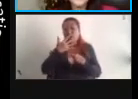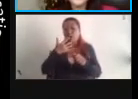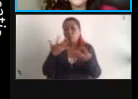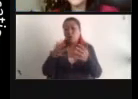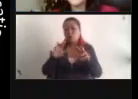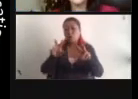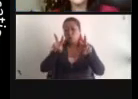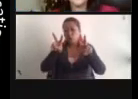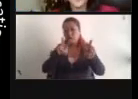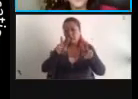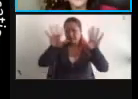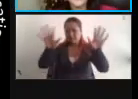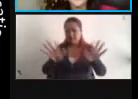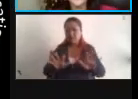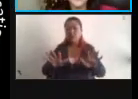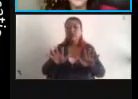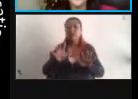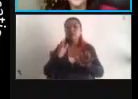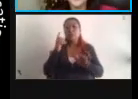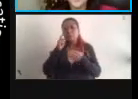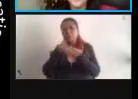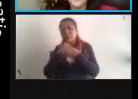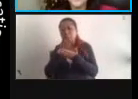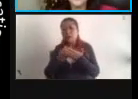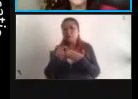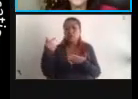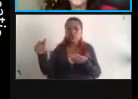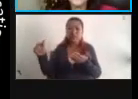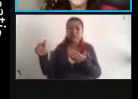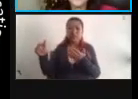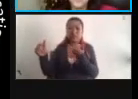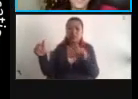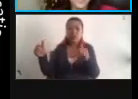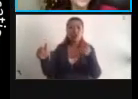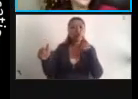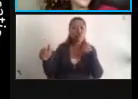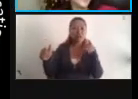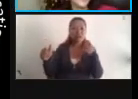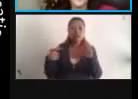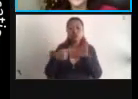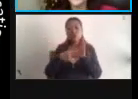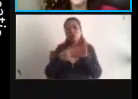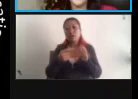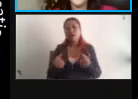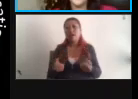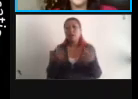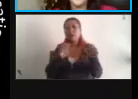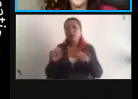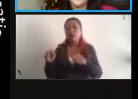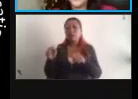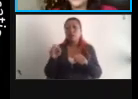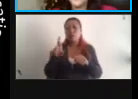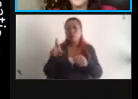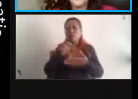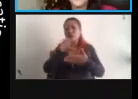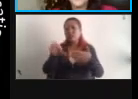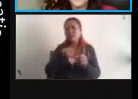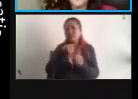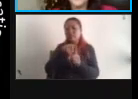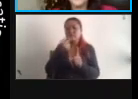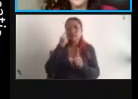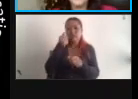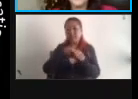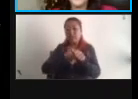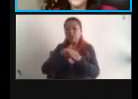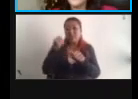And you get a sense that there are some green, some yellow, some red, reflecting the likelihood and consequence of each. Now, if we shuffle these